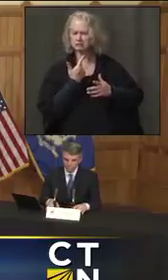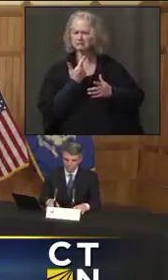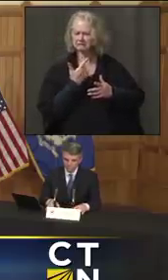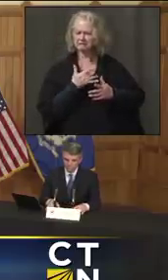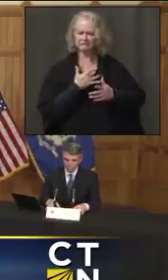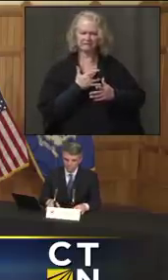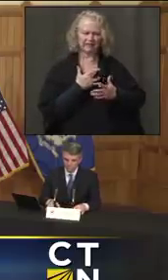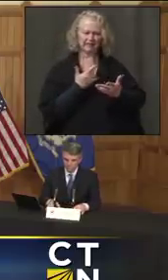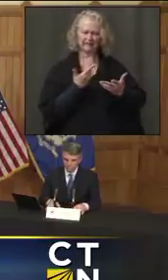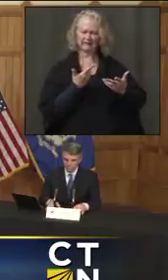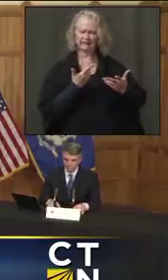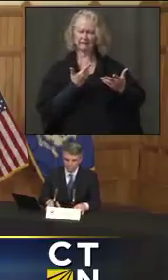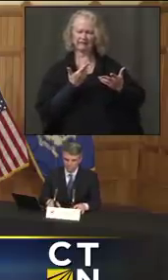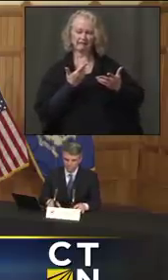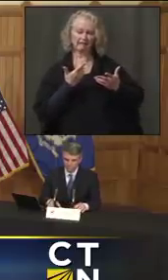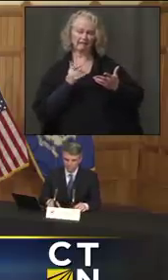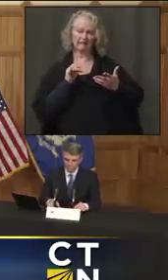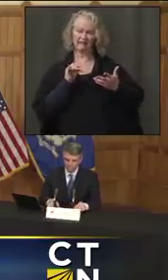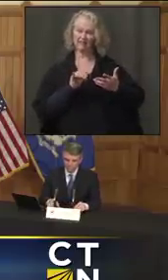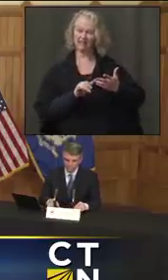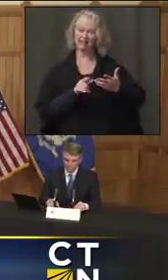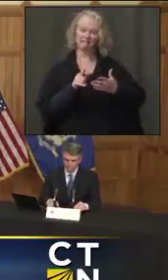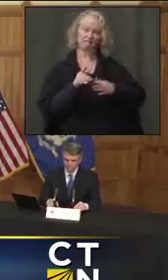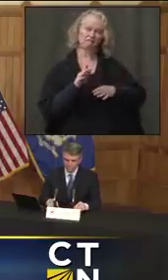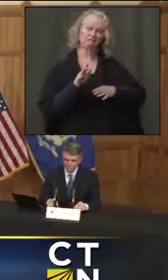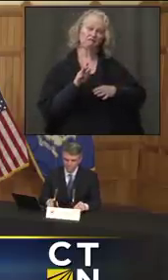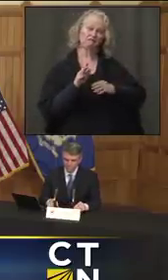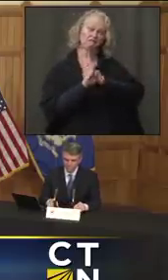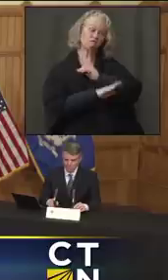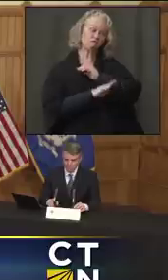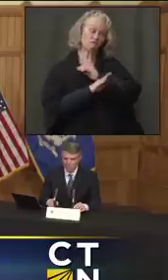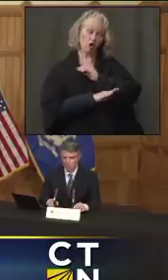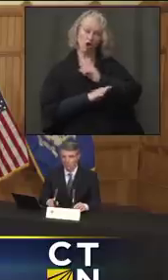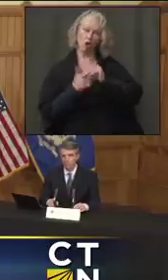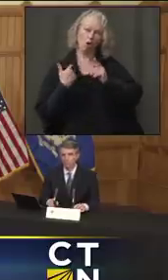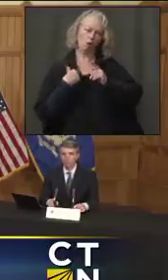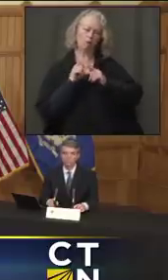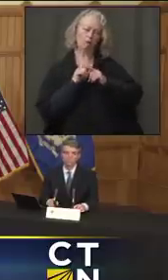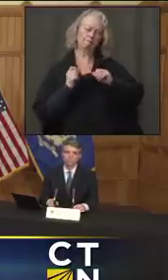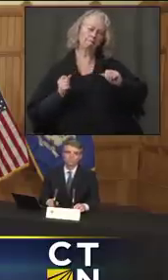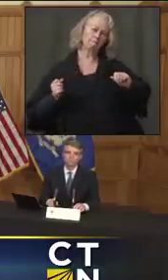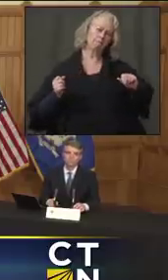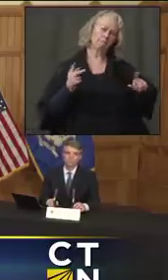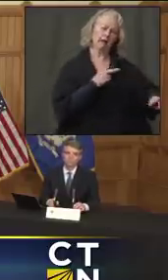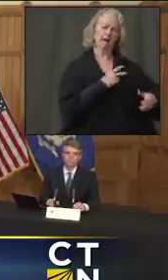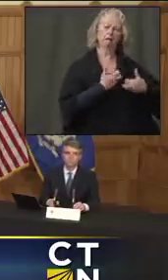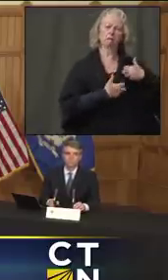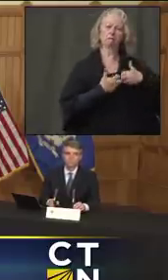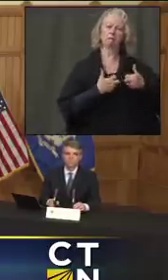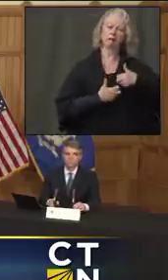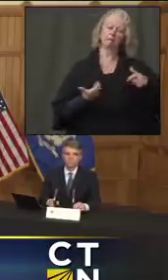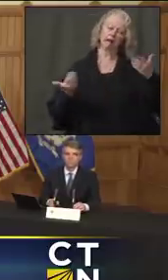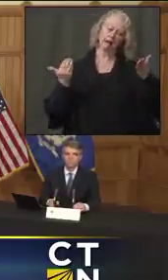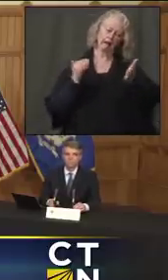all backslide this fall. Where's your concern level on that?